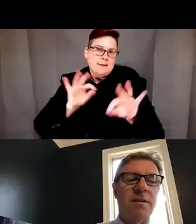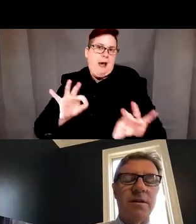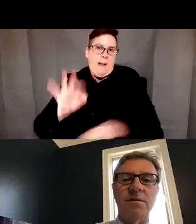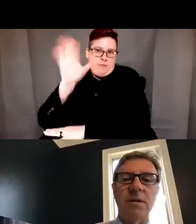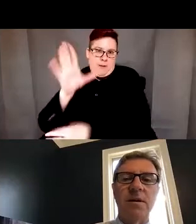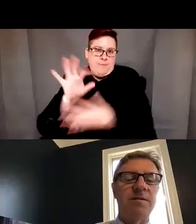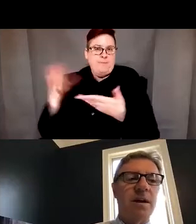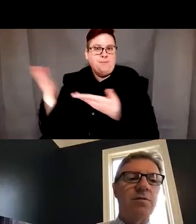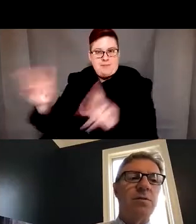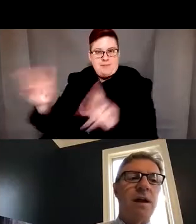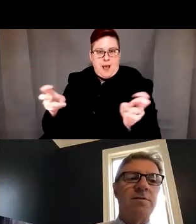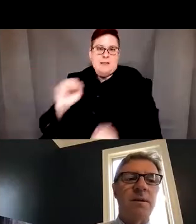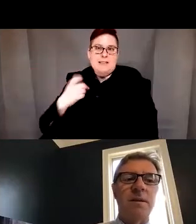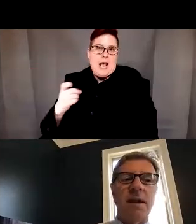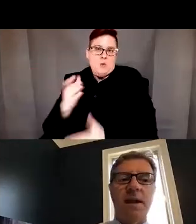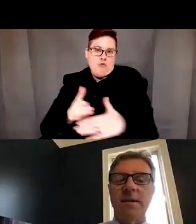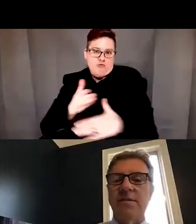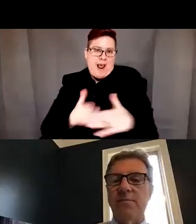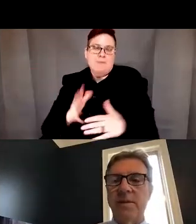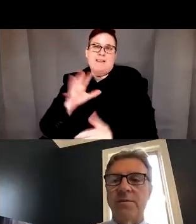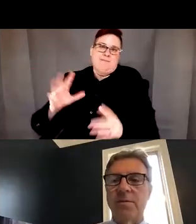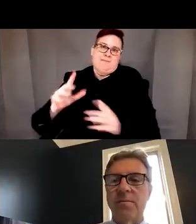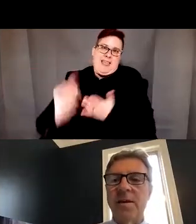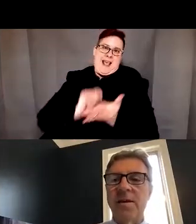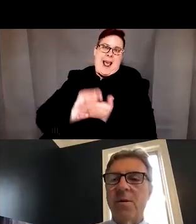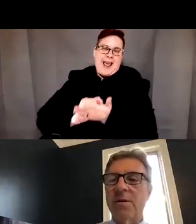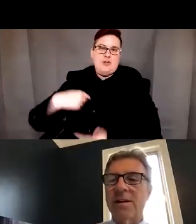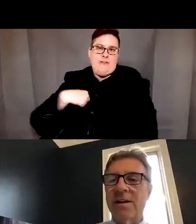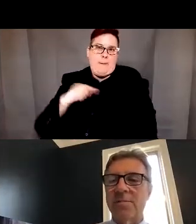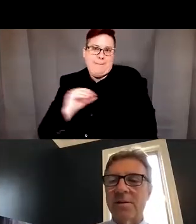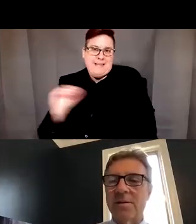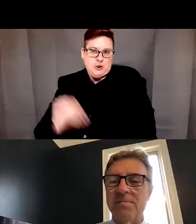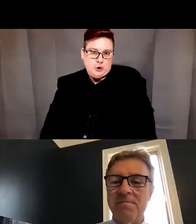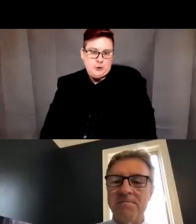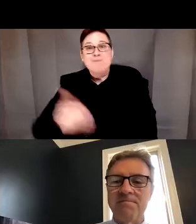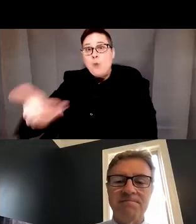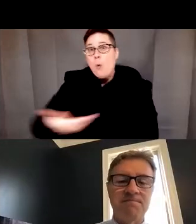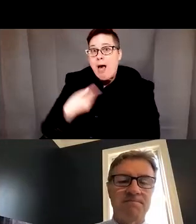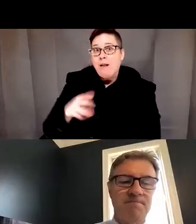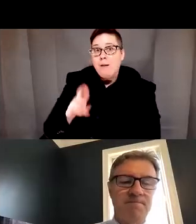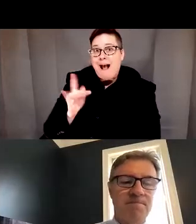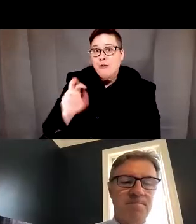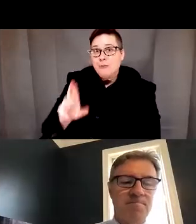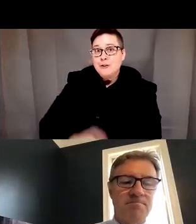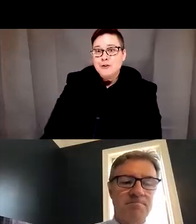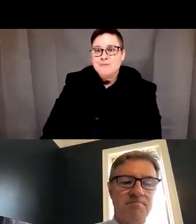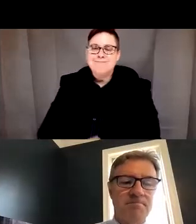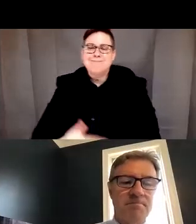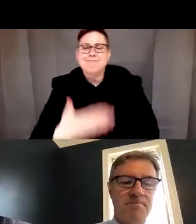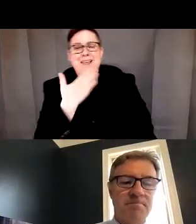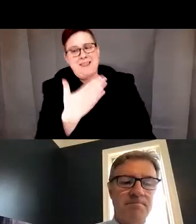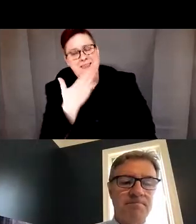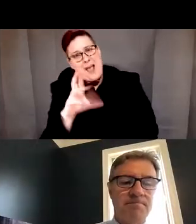presentation entitled Sexual Harassment in the Age of Me Too. Welcome, Dr. Binder. Thank you,